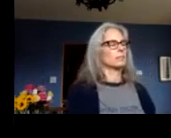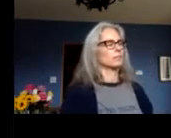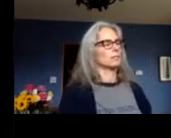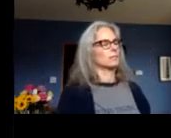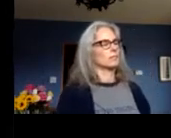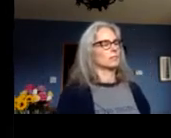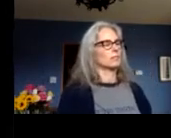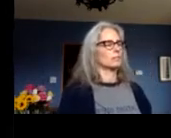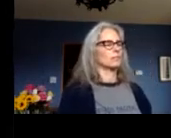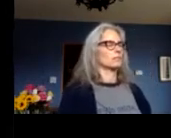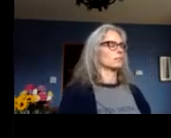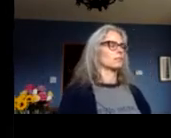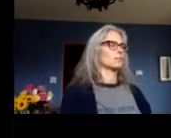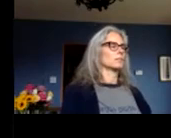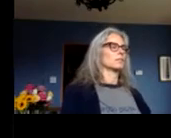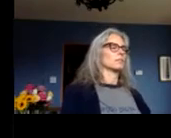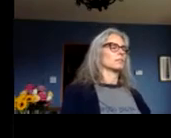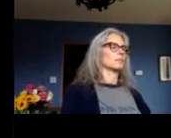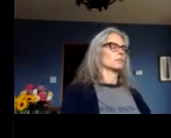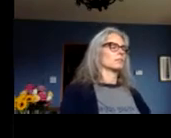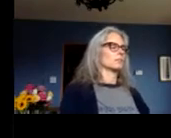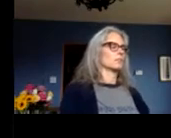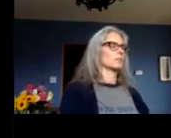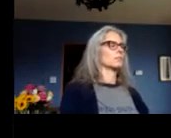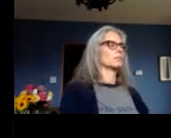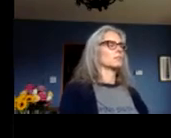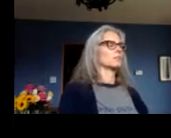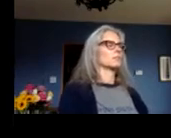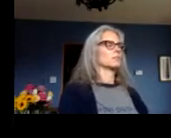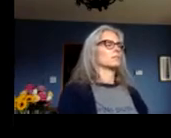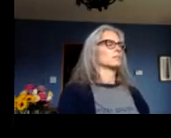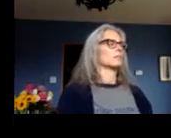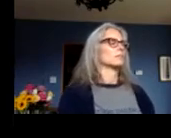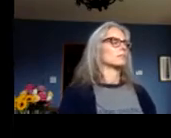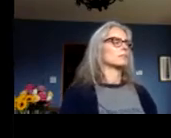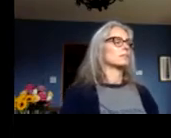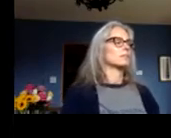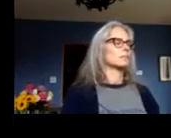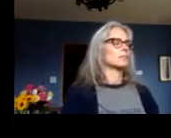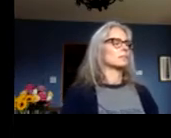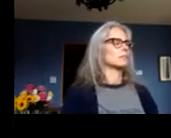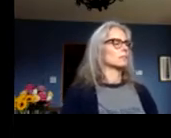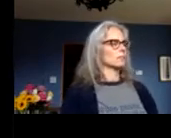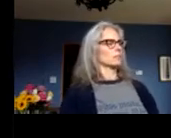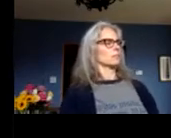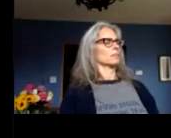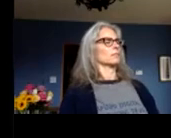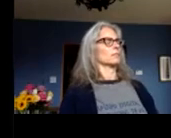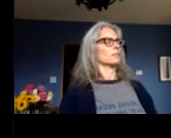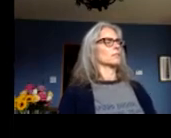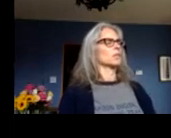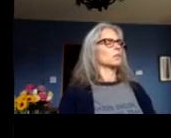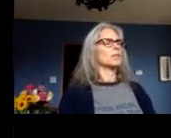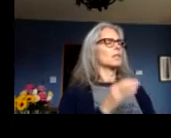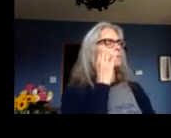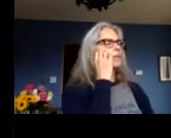students. And so, it's like, remember, this thing is due tomorrow, right? That's done automatically based on the due date you select. And then every classroom